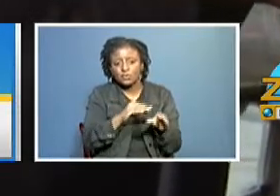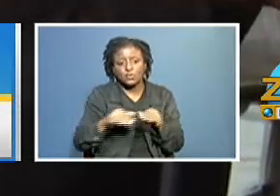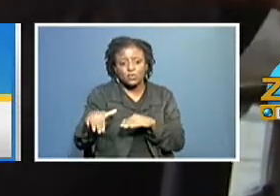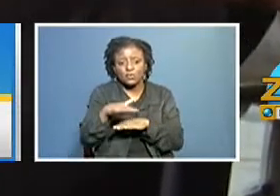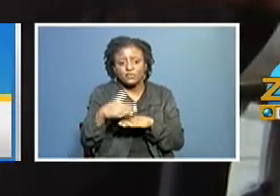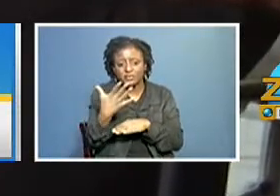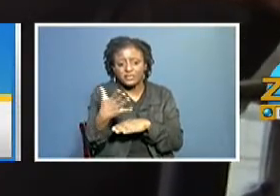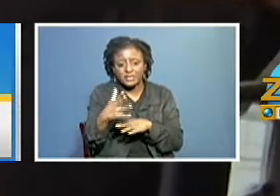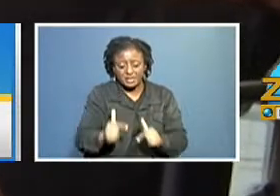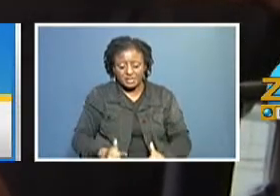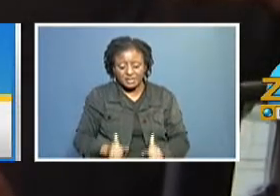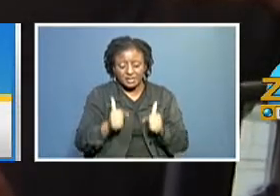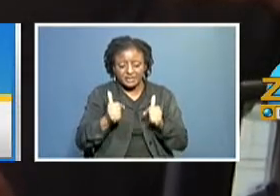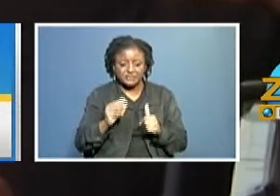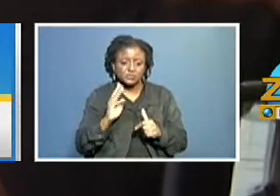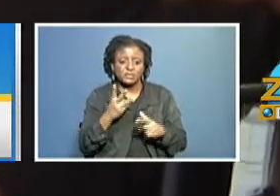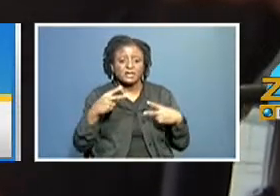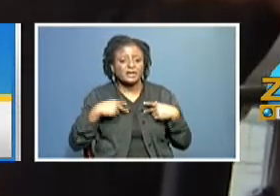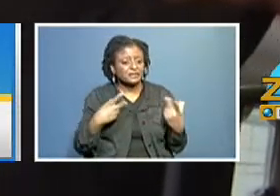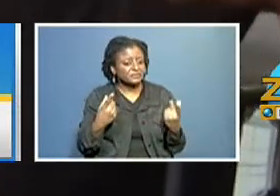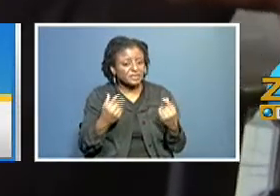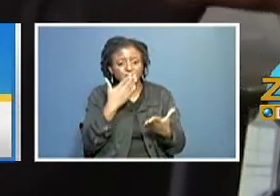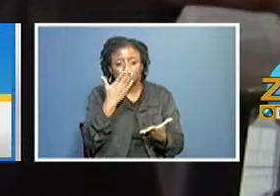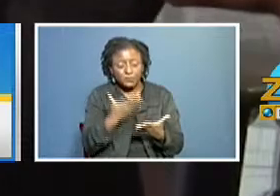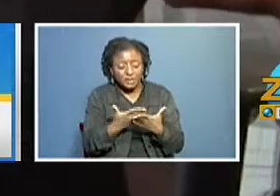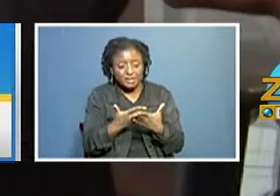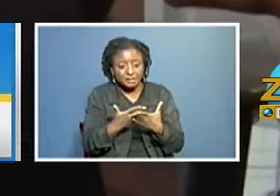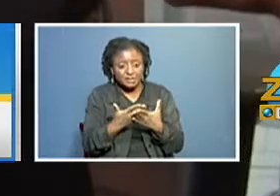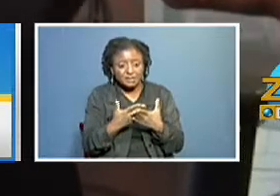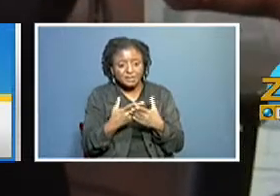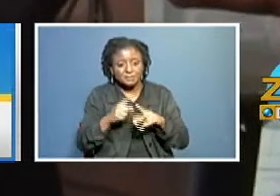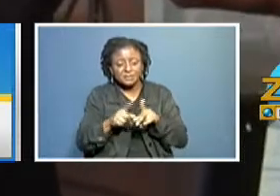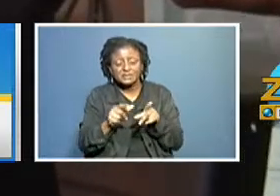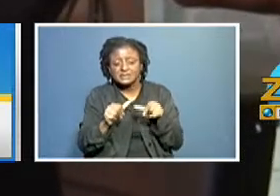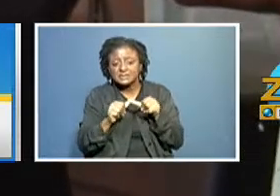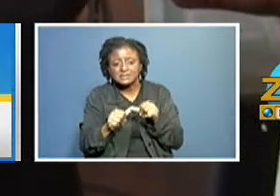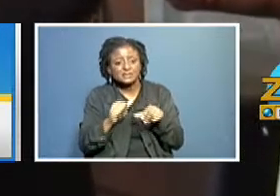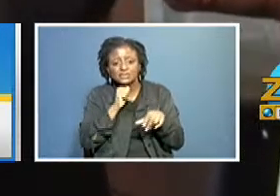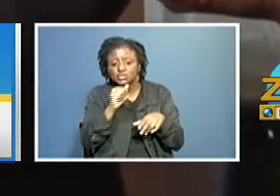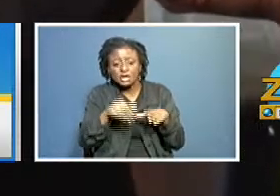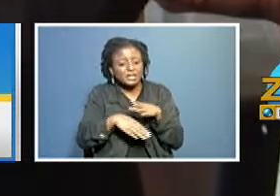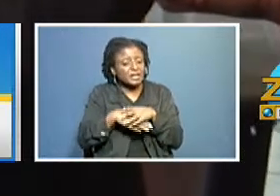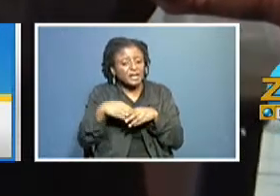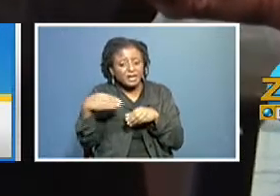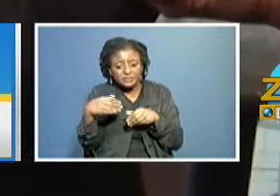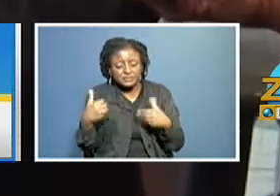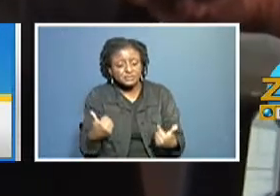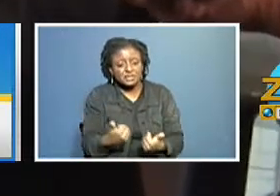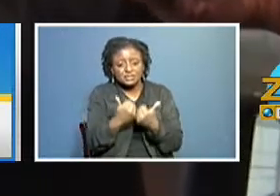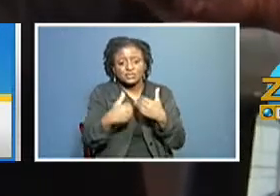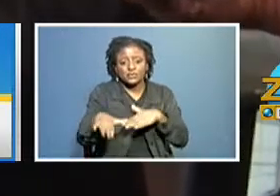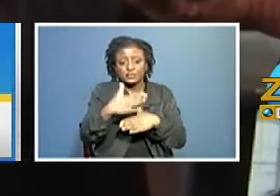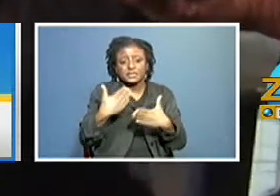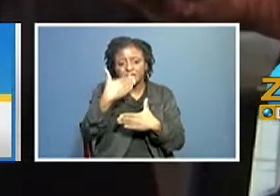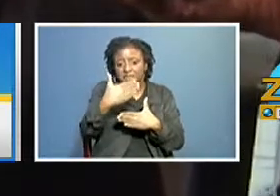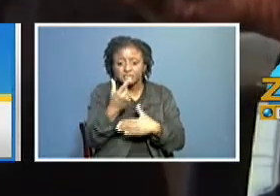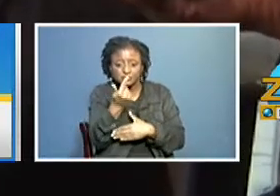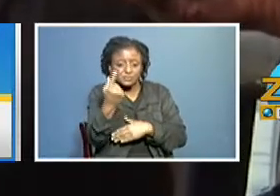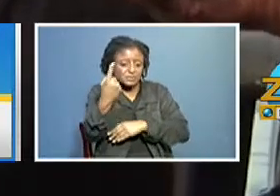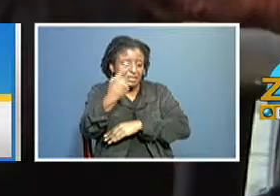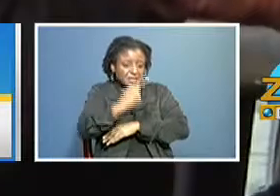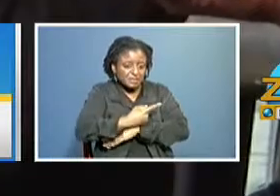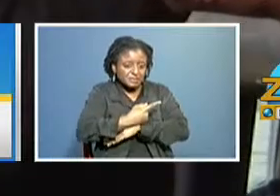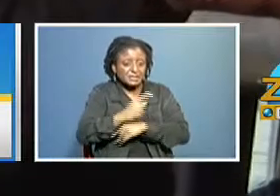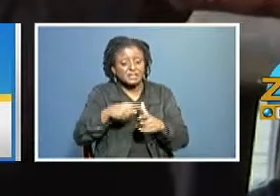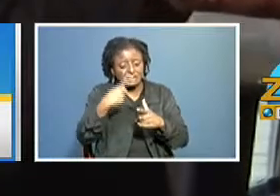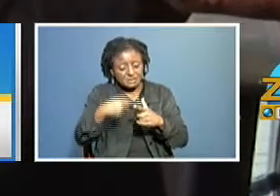And we've done well as a nation, but we are still not out of the woods. Over the course of the next few days, until the cabinet is appointed, I will